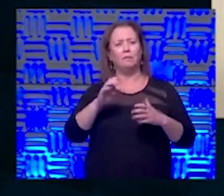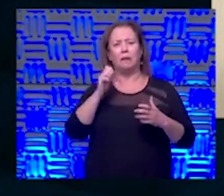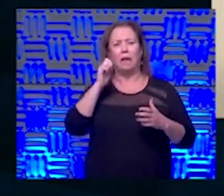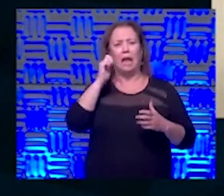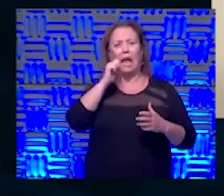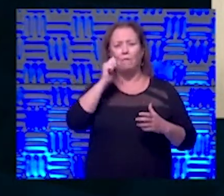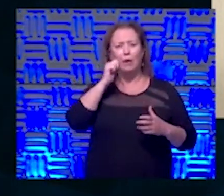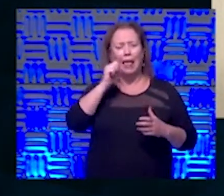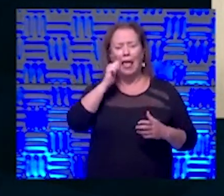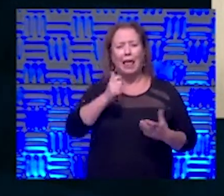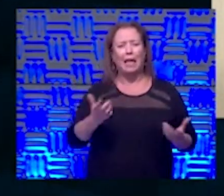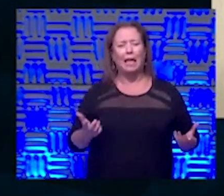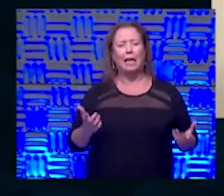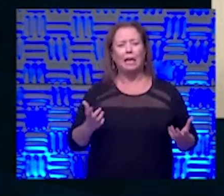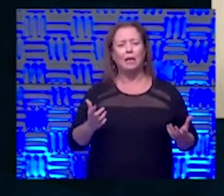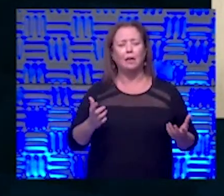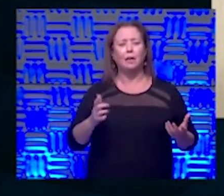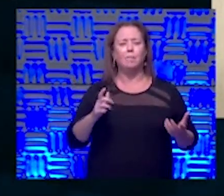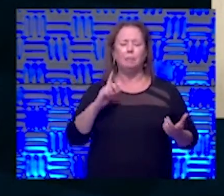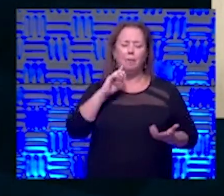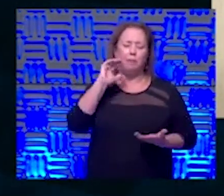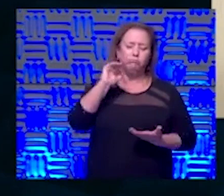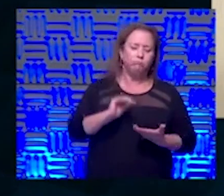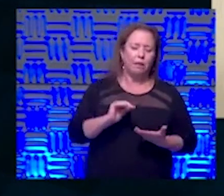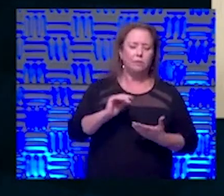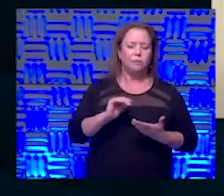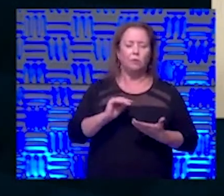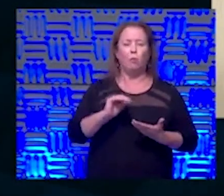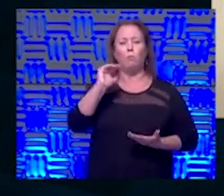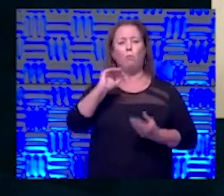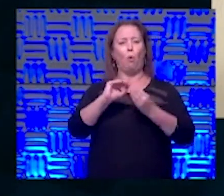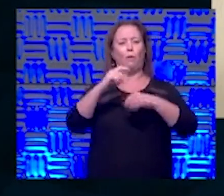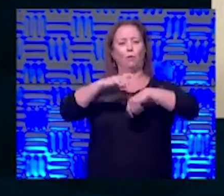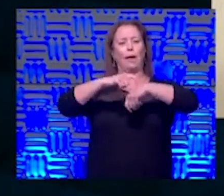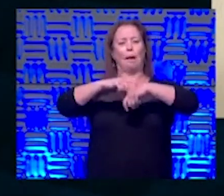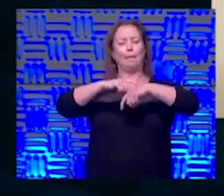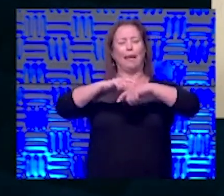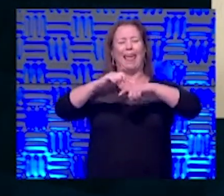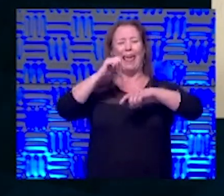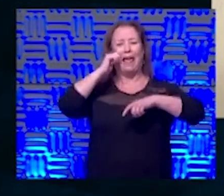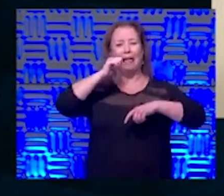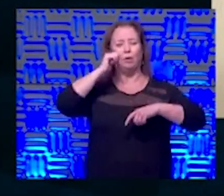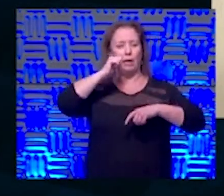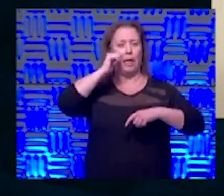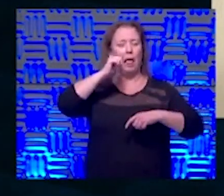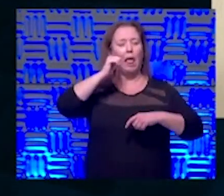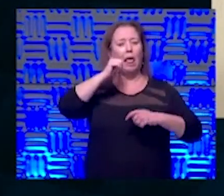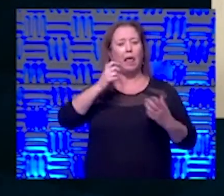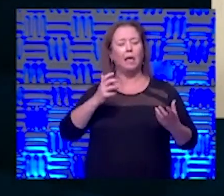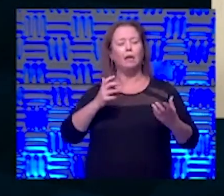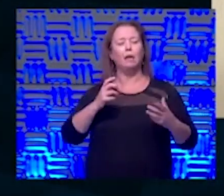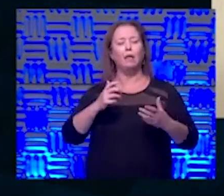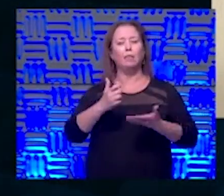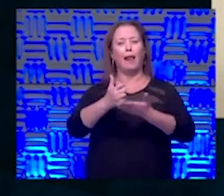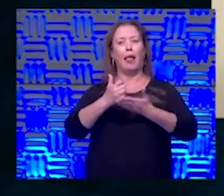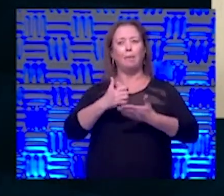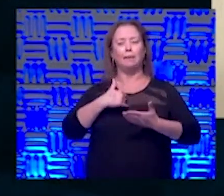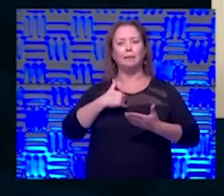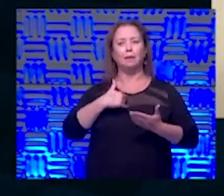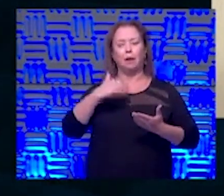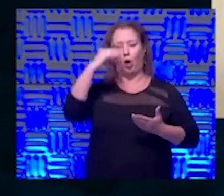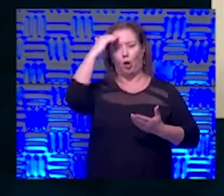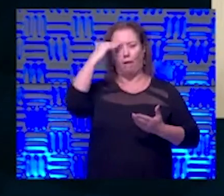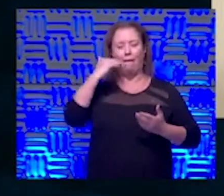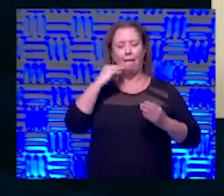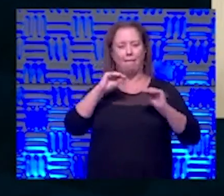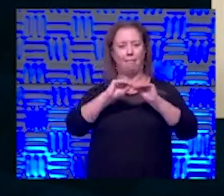every single day, maybe modified for time, but every day doing those practices that we know recenter us and keep us in a good headspace